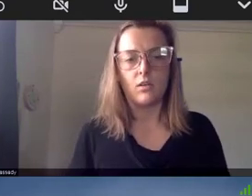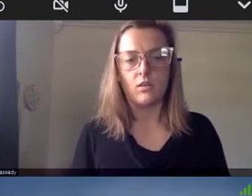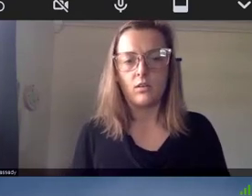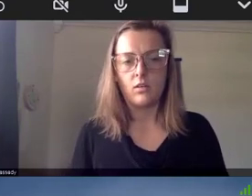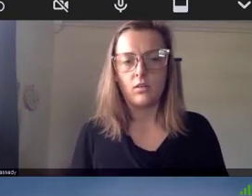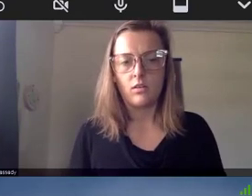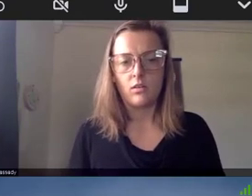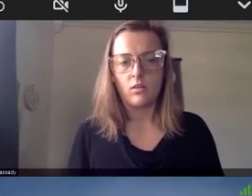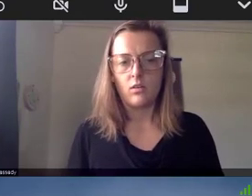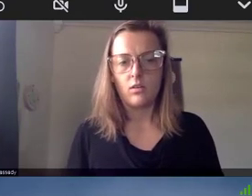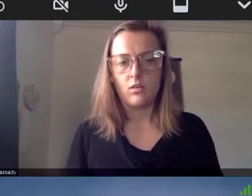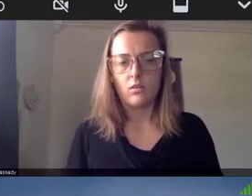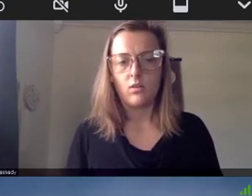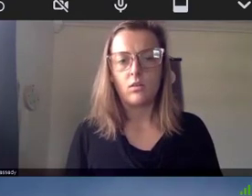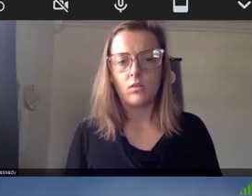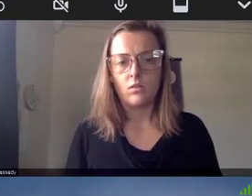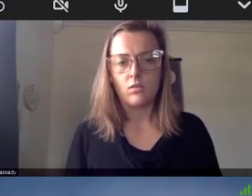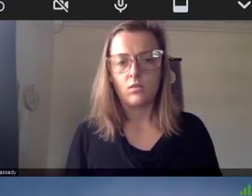going to be...